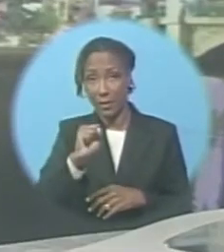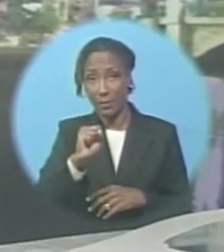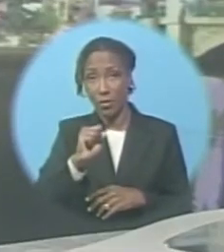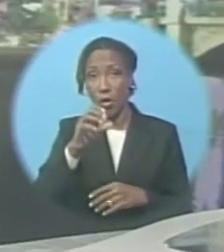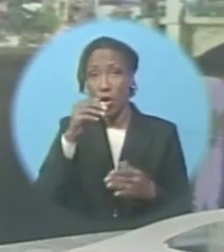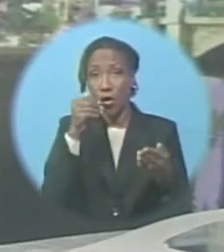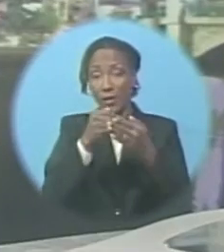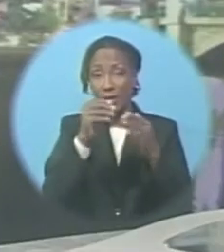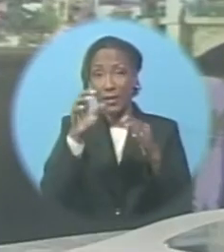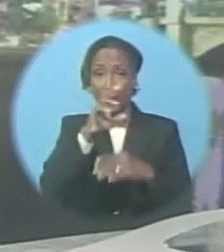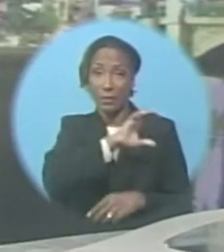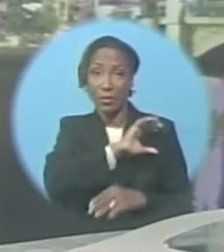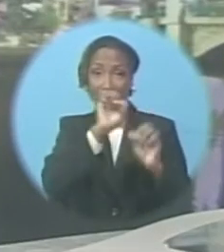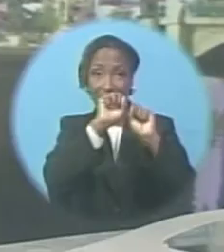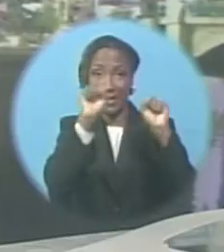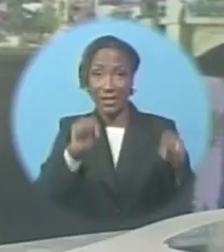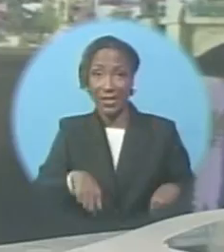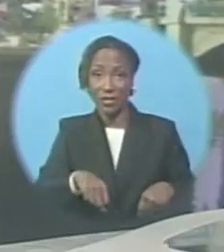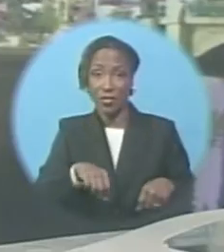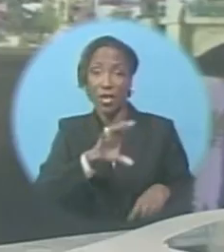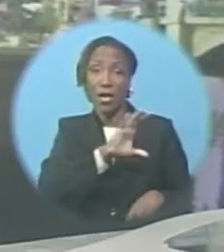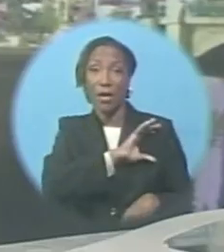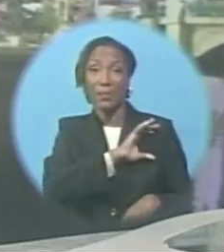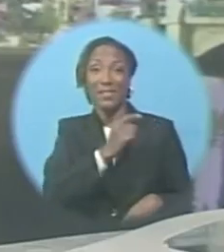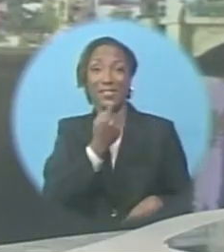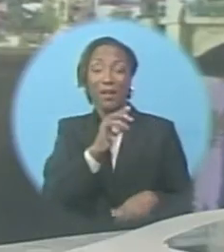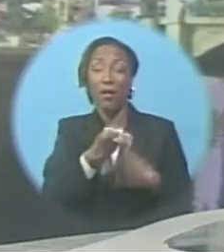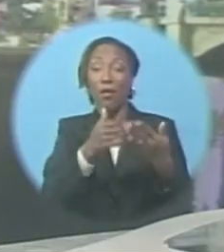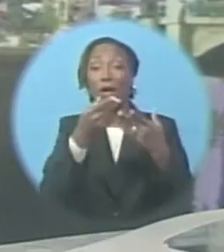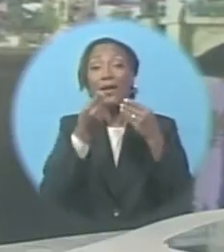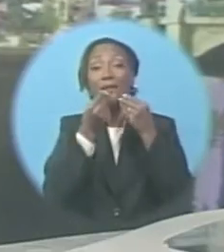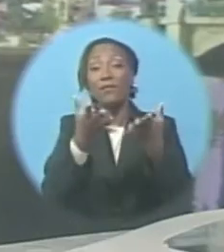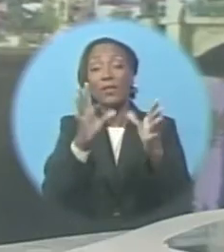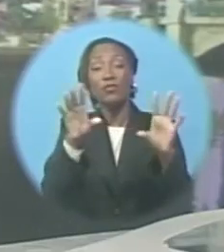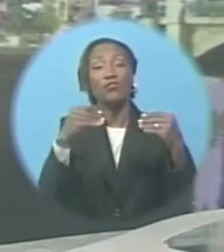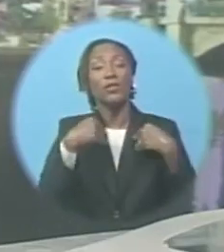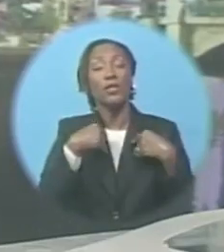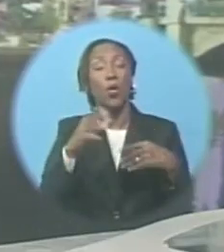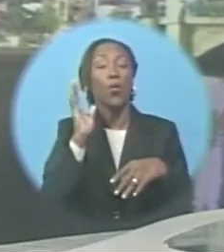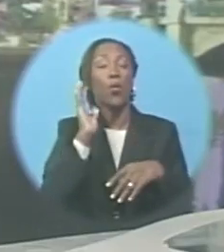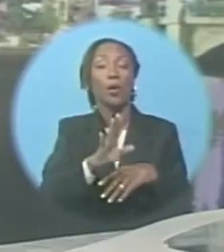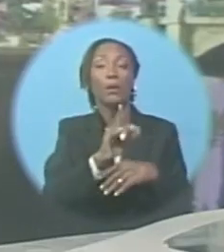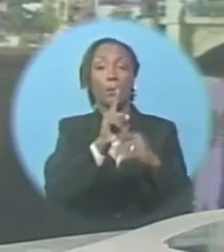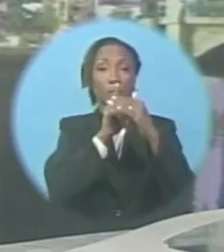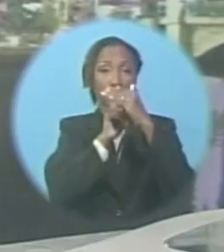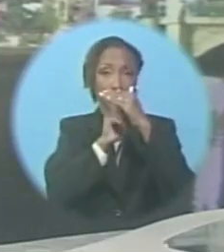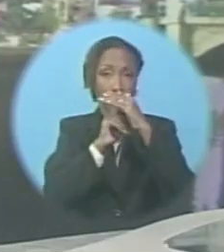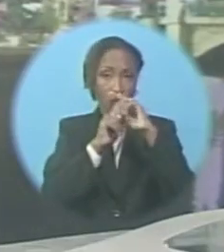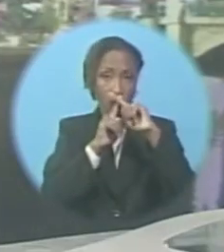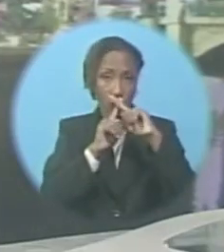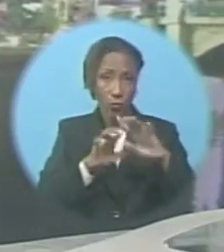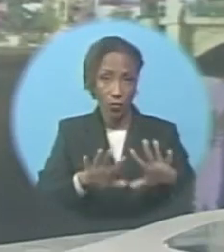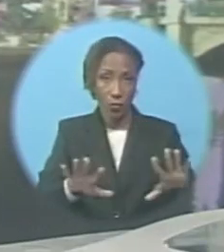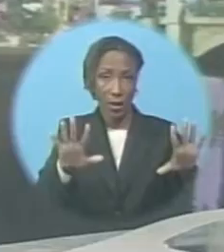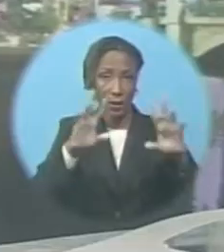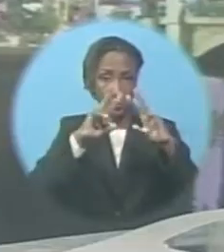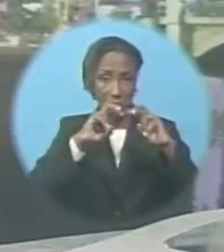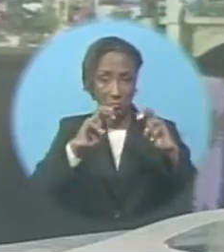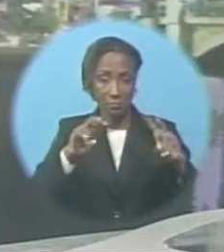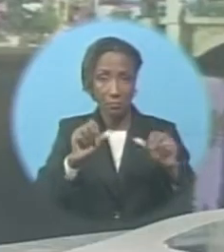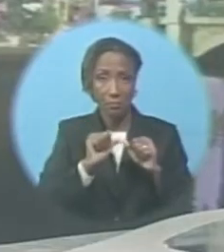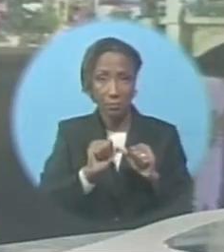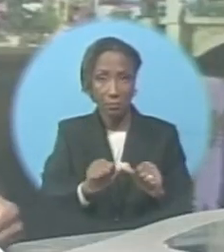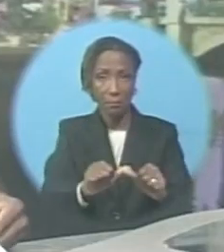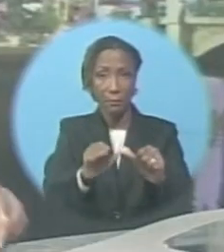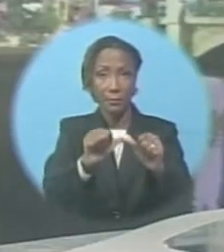police station. The police has given the assurance that all information received will be strictly confidential, and investigations are continuing